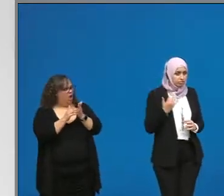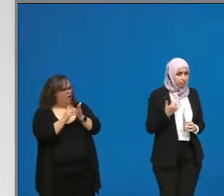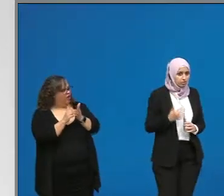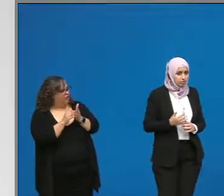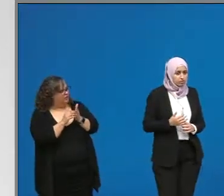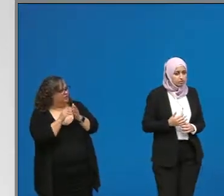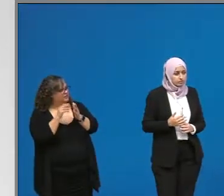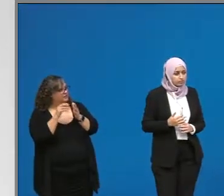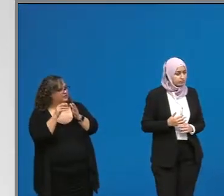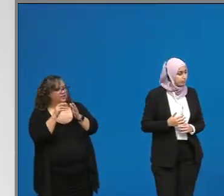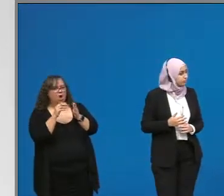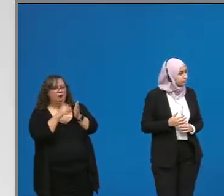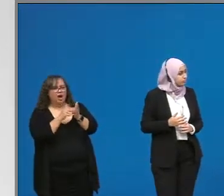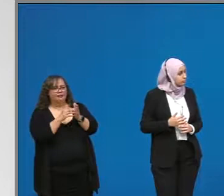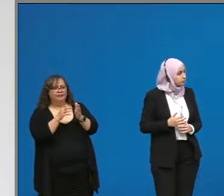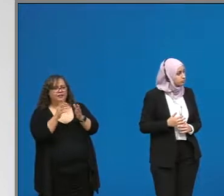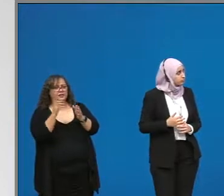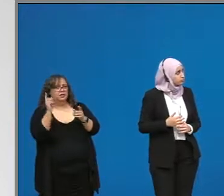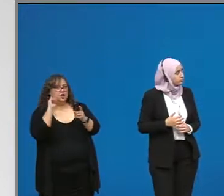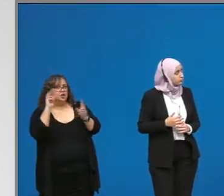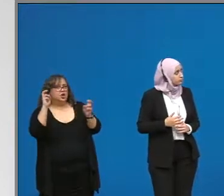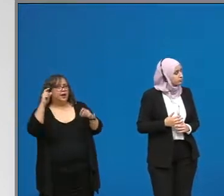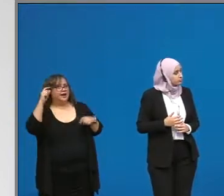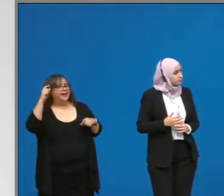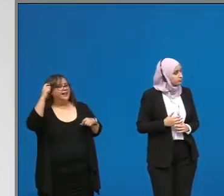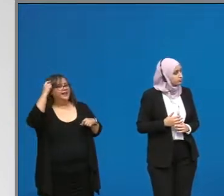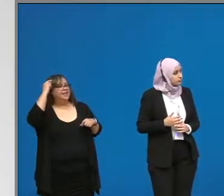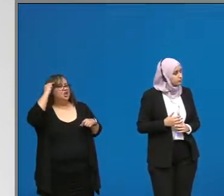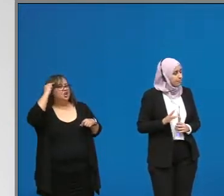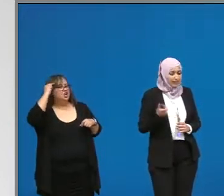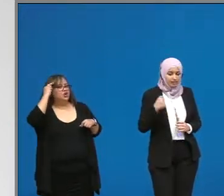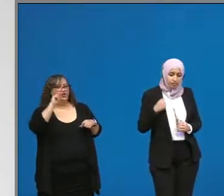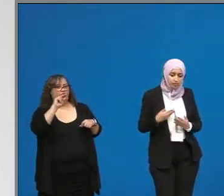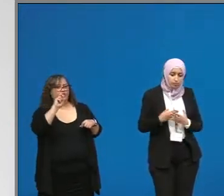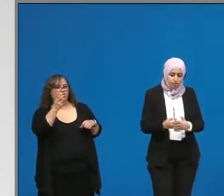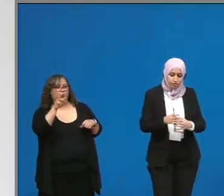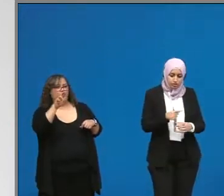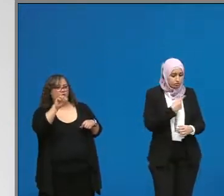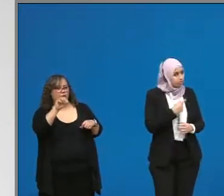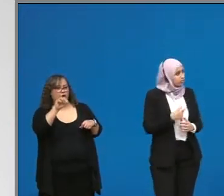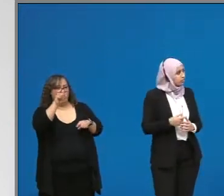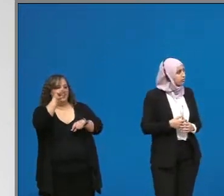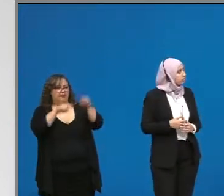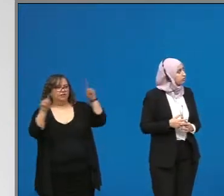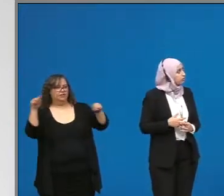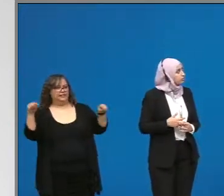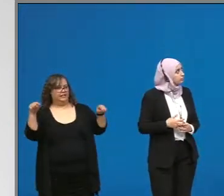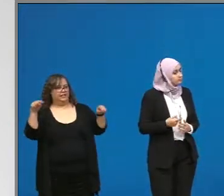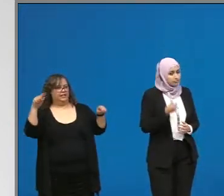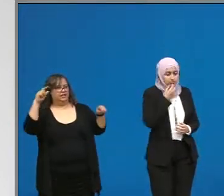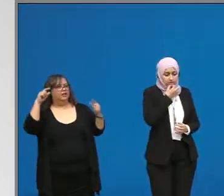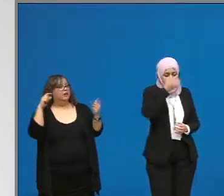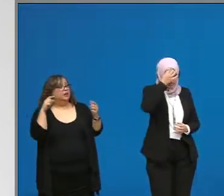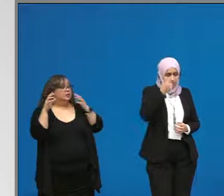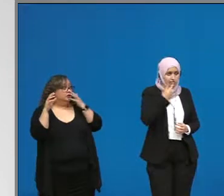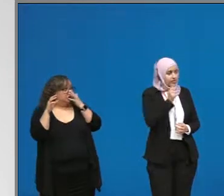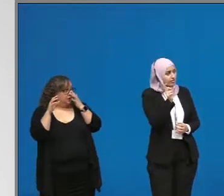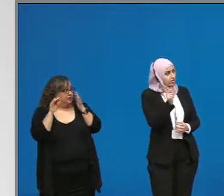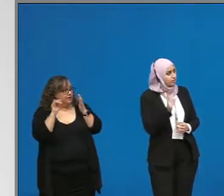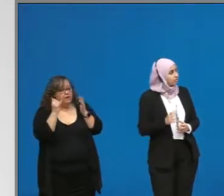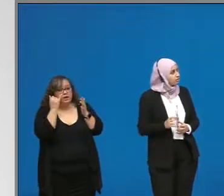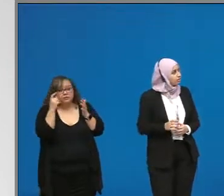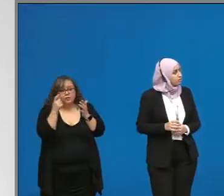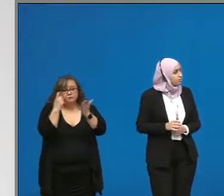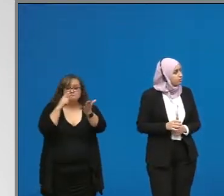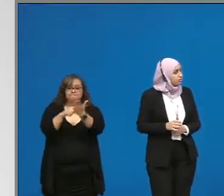of neurodiversity. But what's the reality of that phrase? The reality is this, that if we have identified special needs, in this case, let's talk